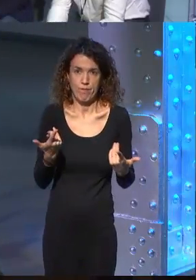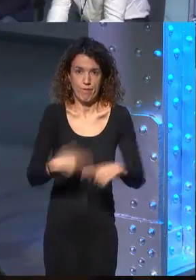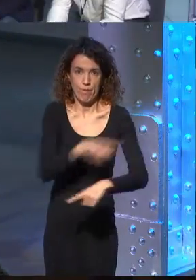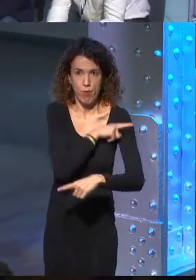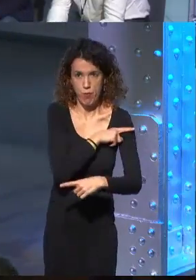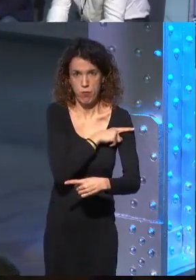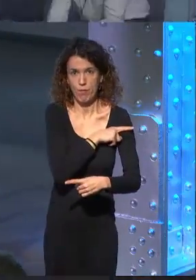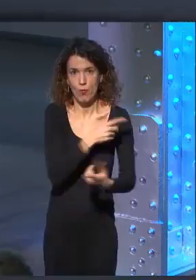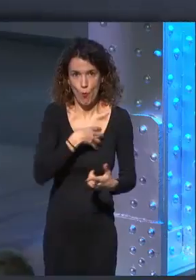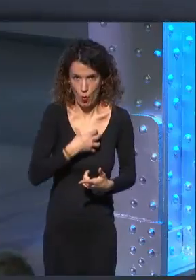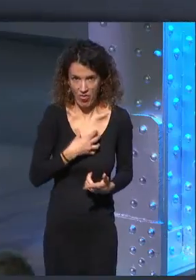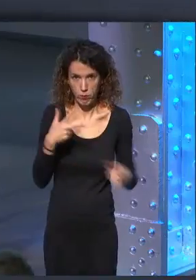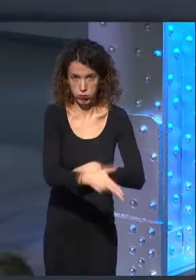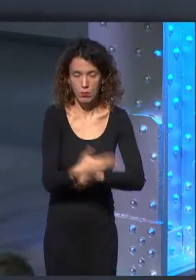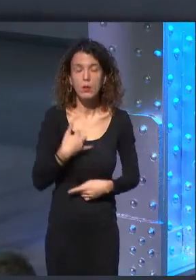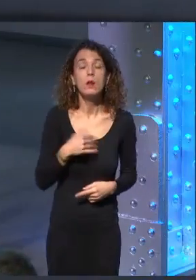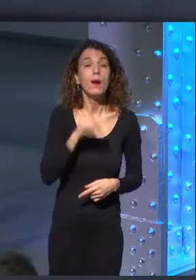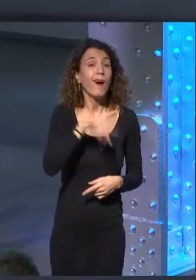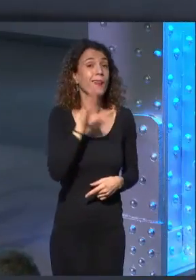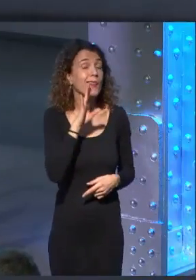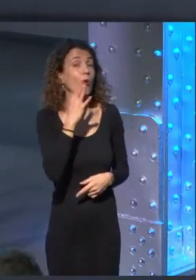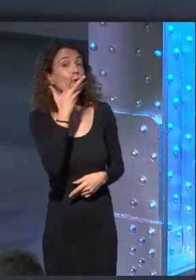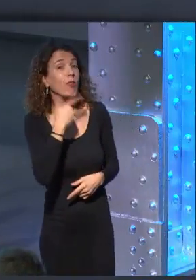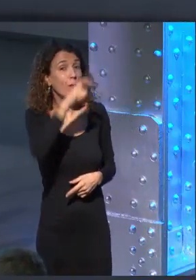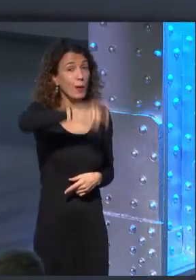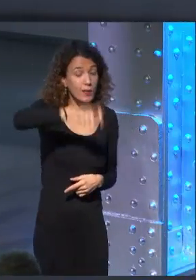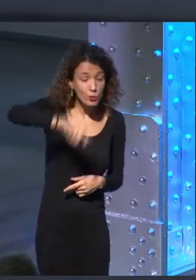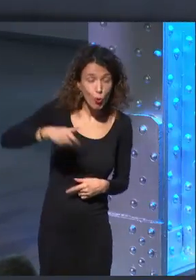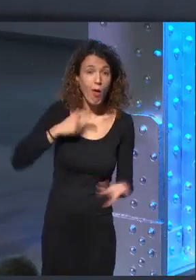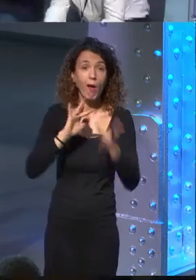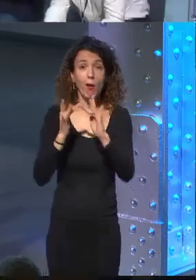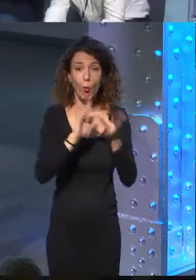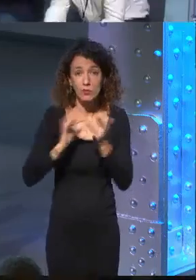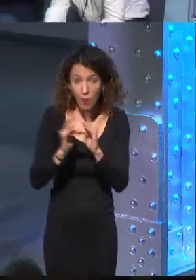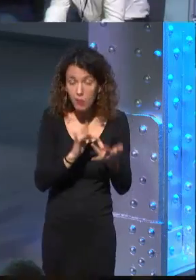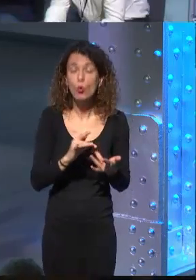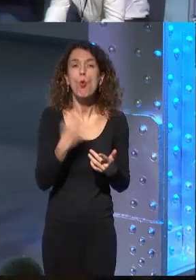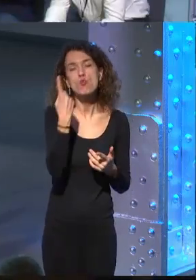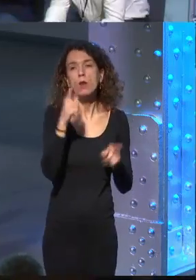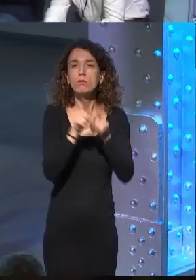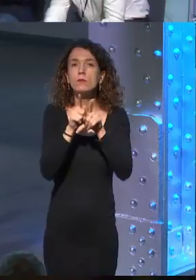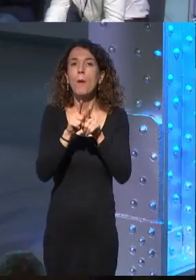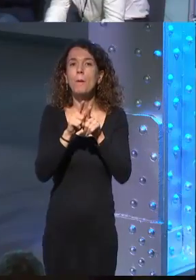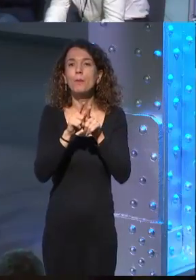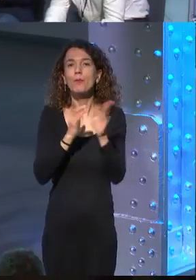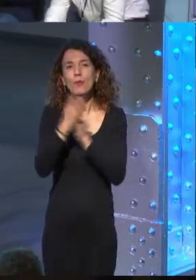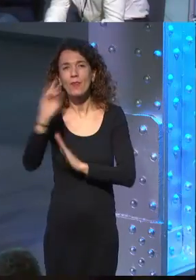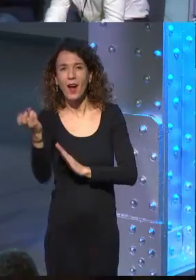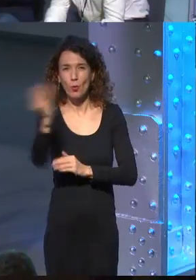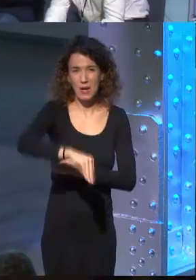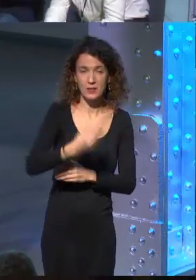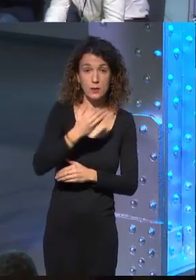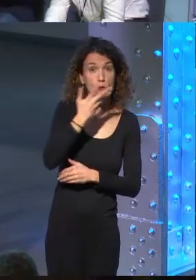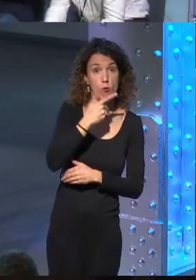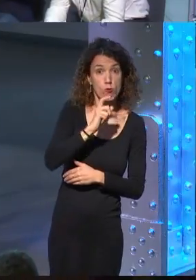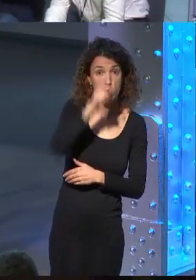making an account private or to block, etc. Well, about knowing or not knowing the person that you're interacting